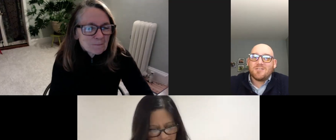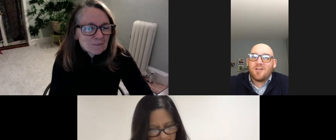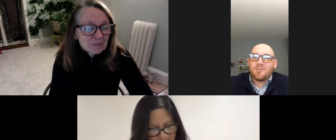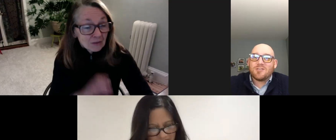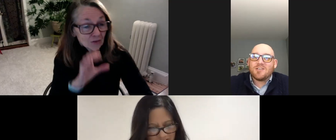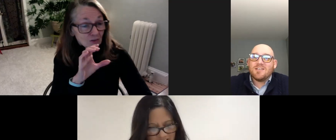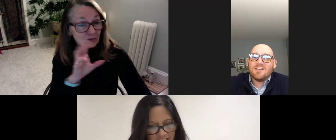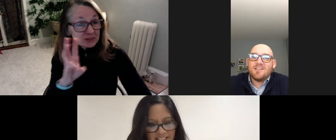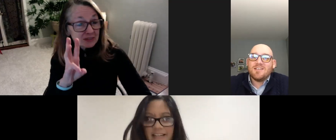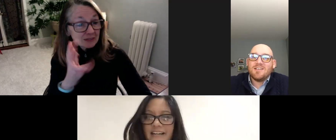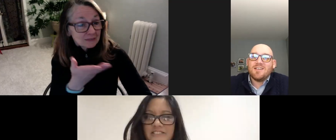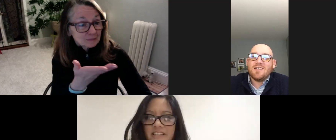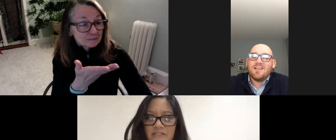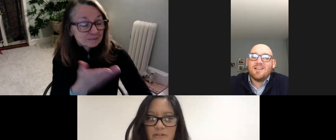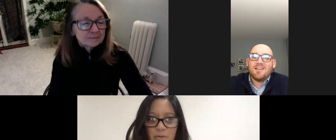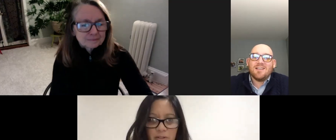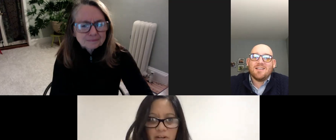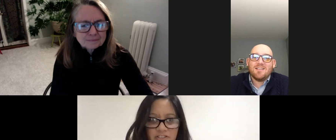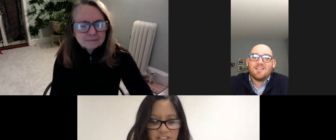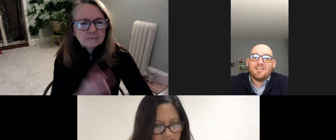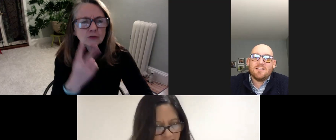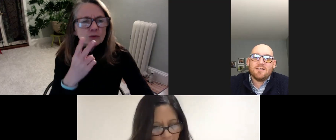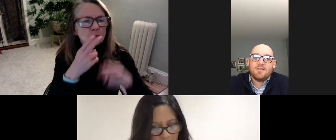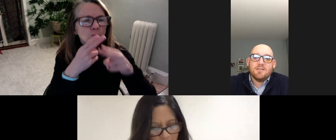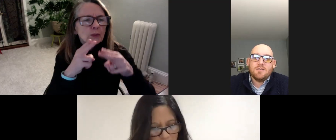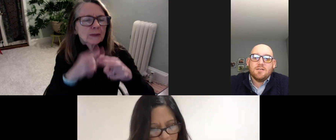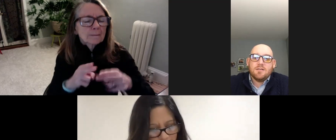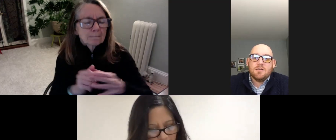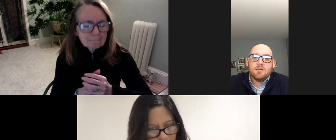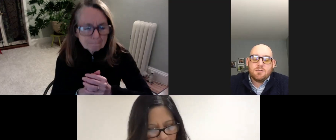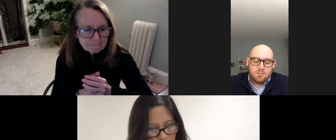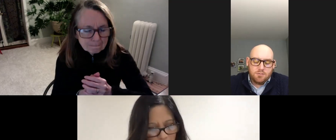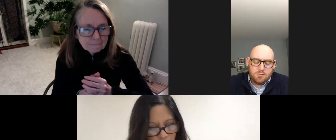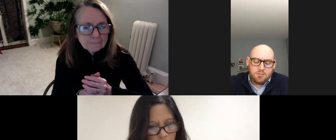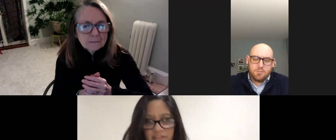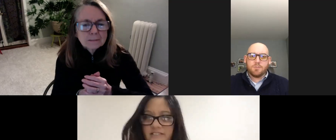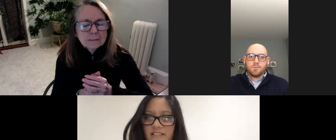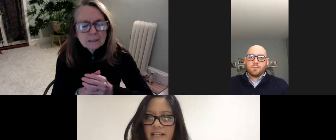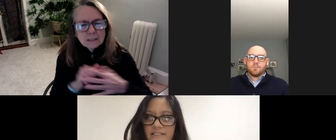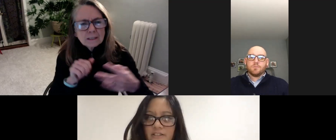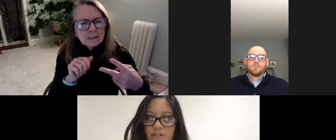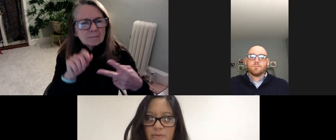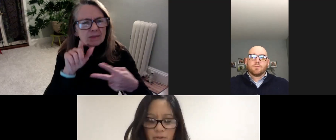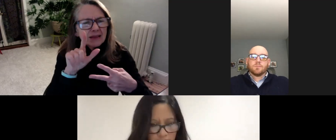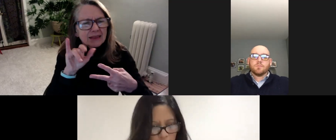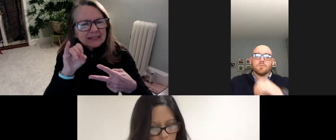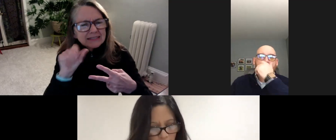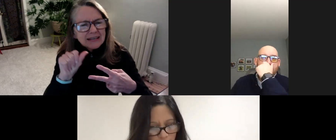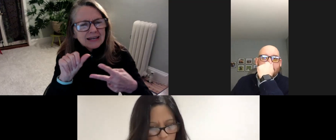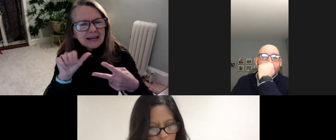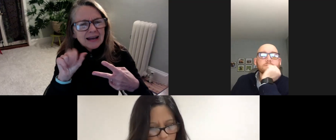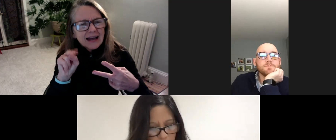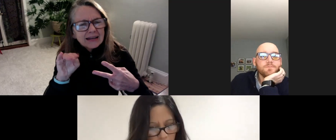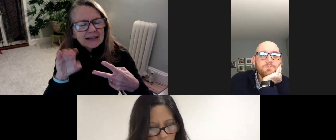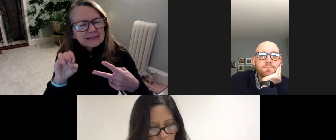Christine, did you have a question? Yeah, I just had two quick questions. Lisa and Anise, I'm not sure if this again is under your purview, but I